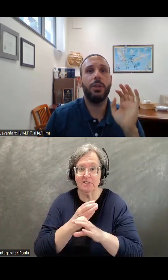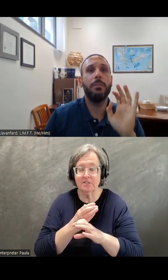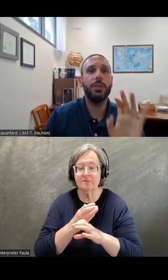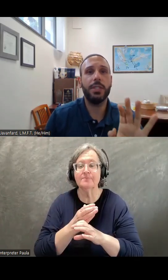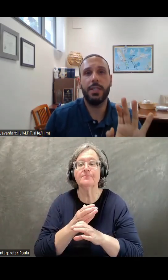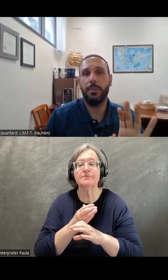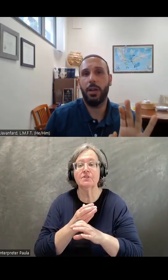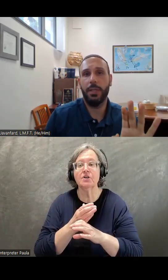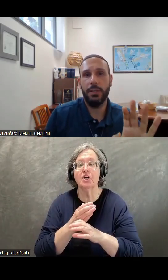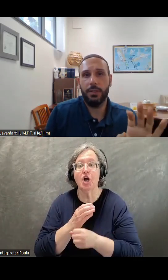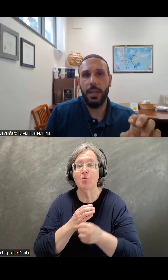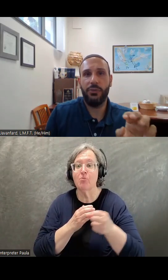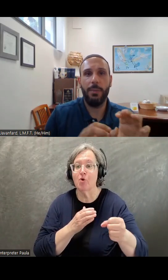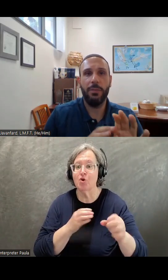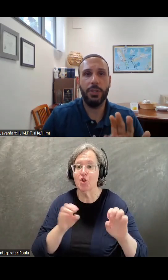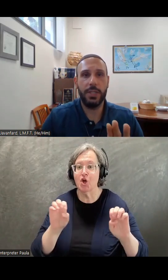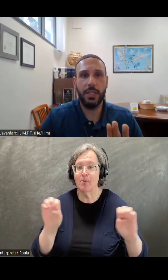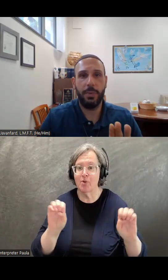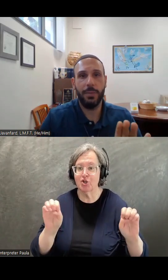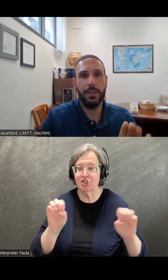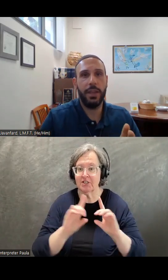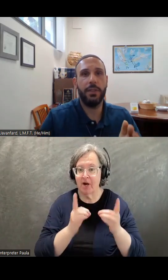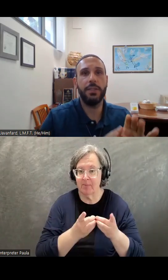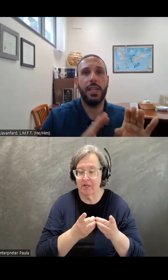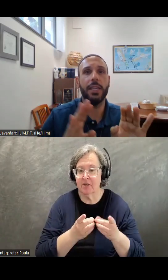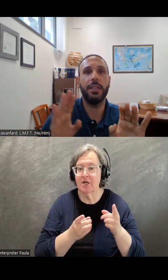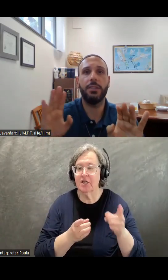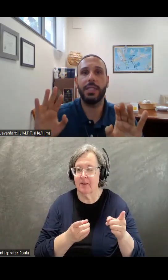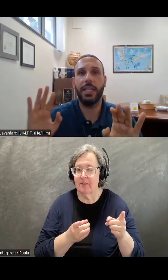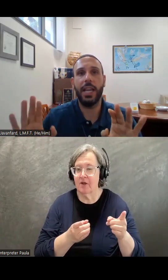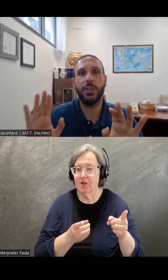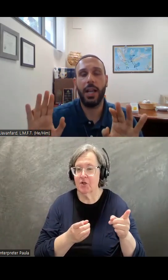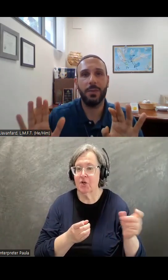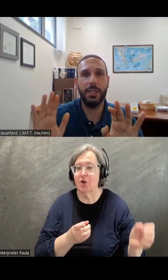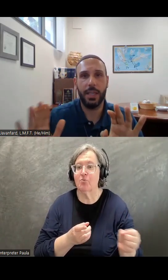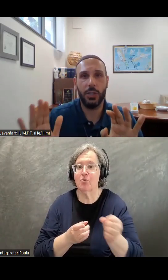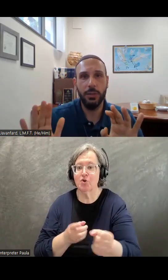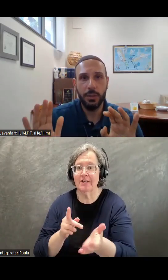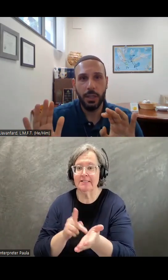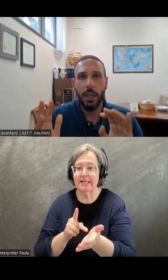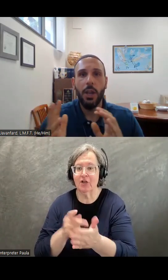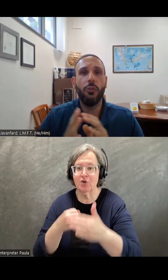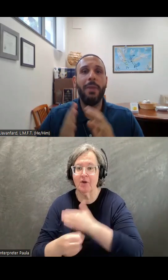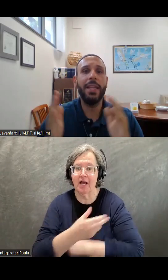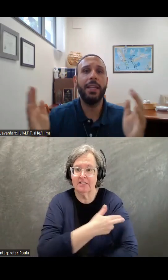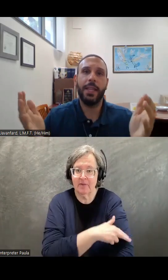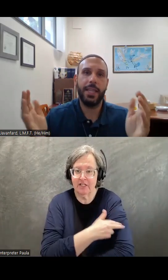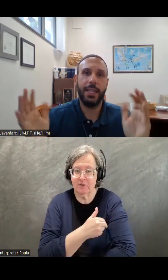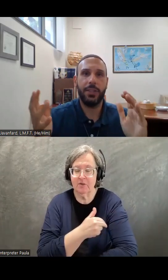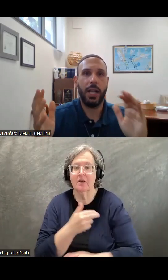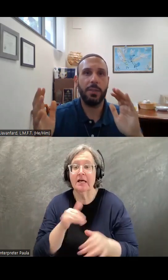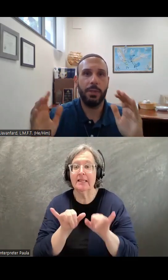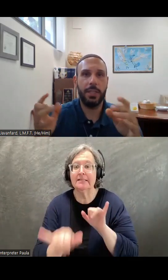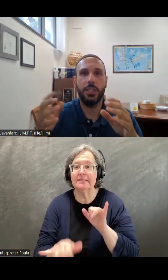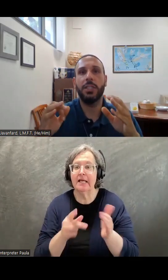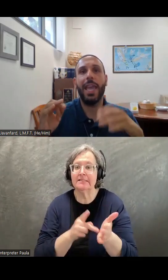taken to an emergency department, and from an emergency department, they are then taken into a psychiatric hospitalization, remaining in that